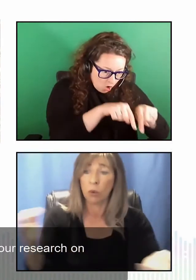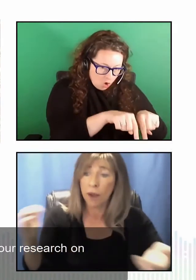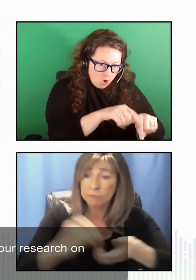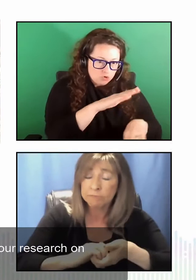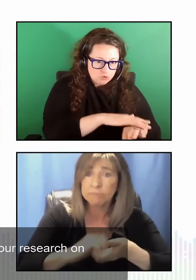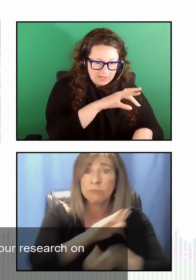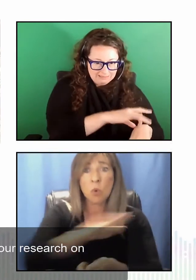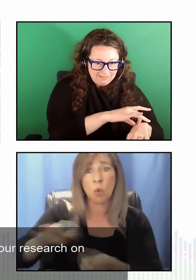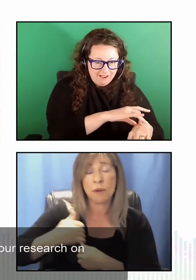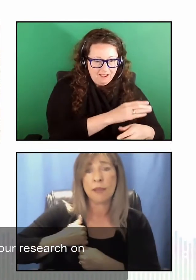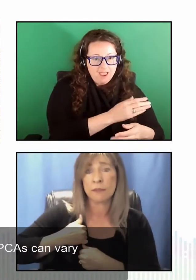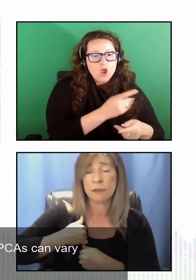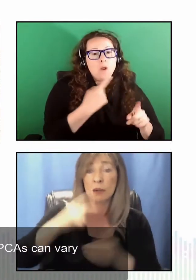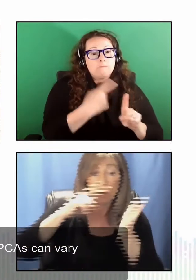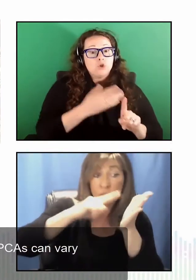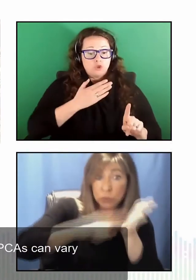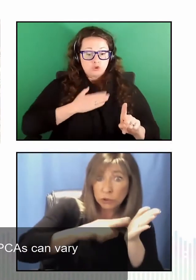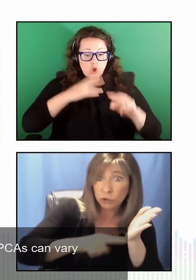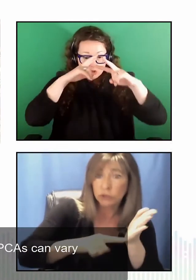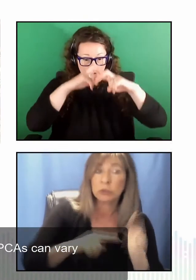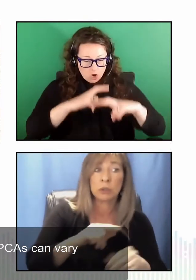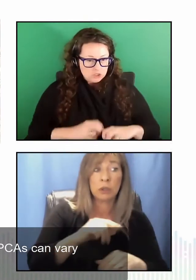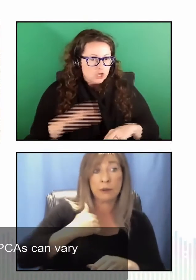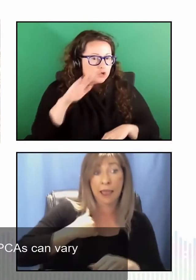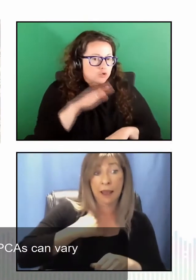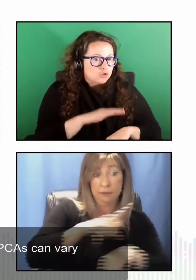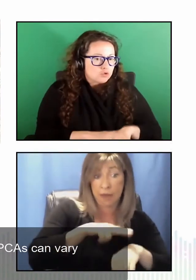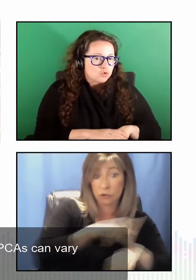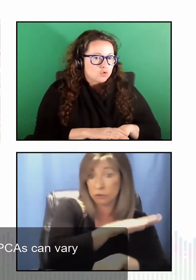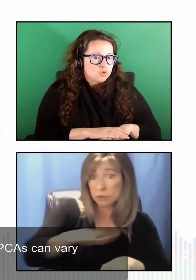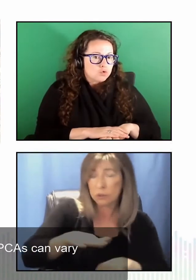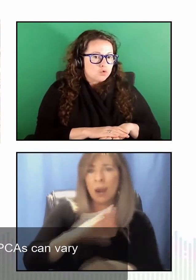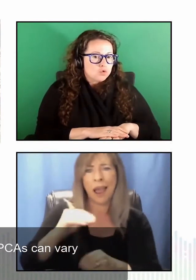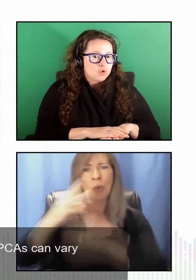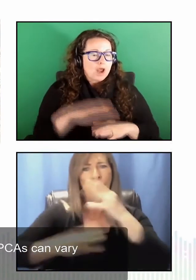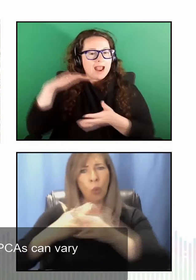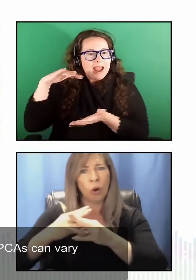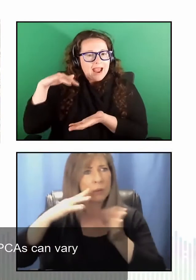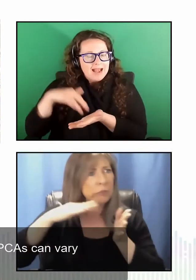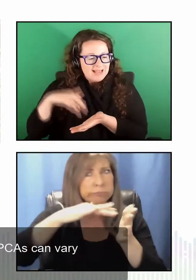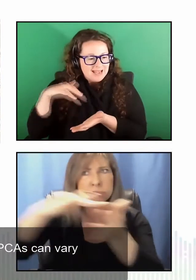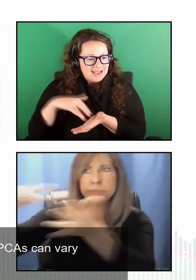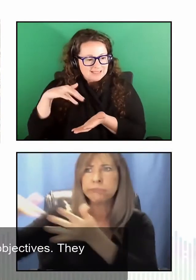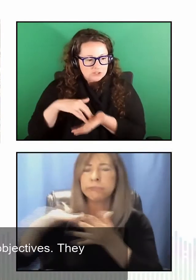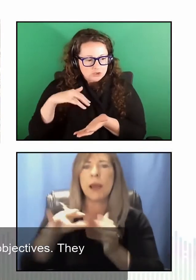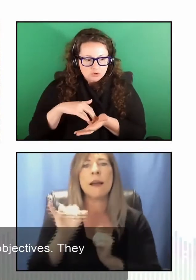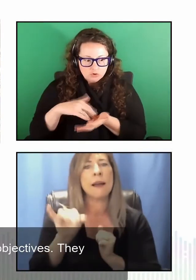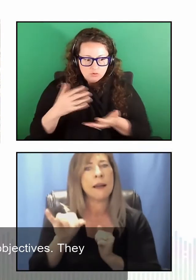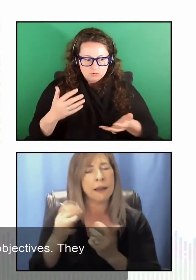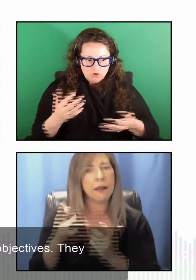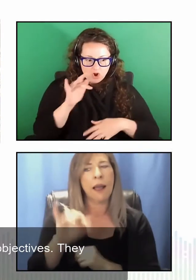research on national and international case studies, we learned that IPCAs can vary in terms of